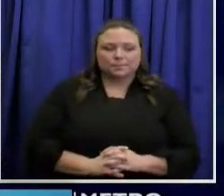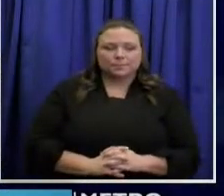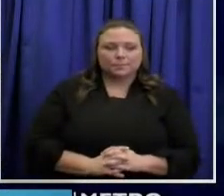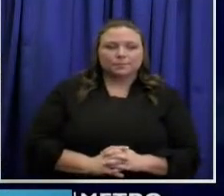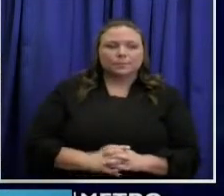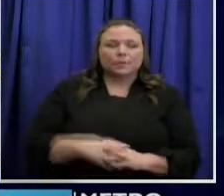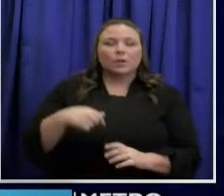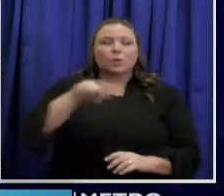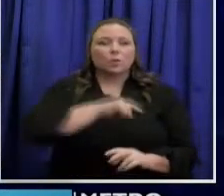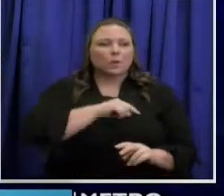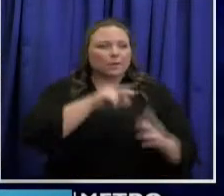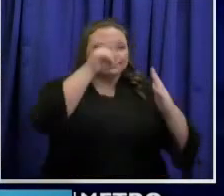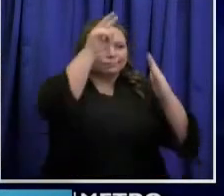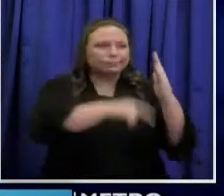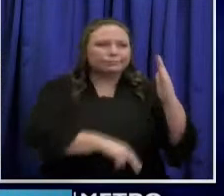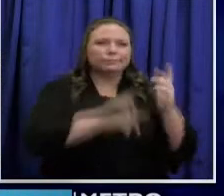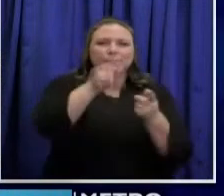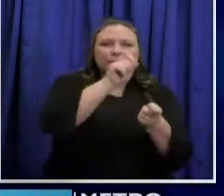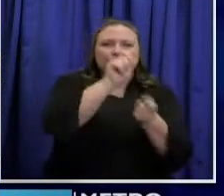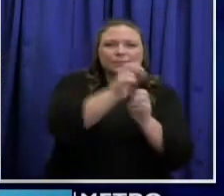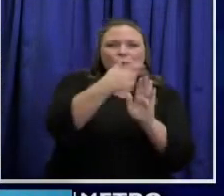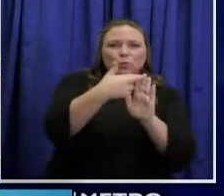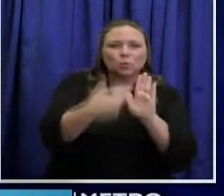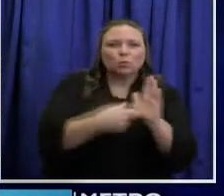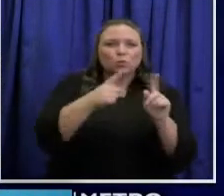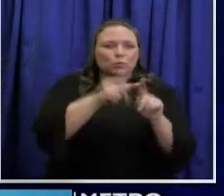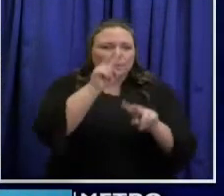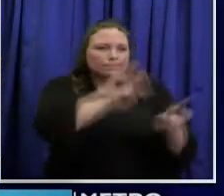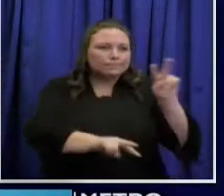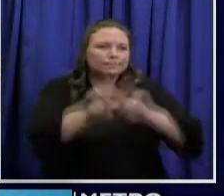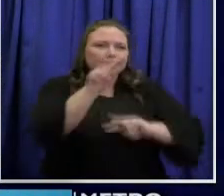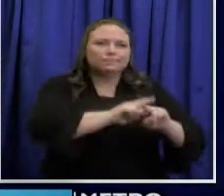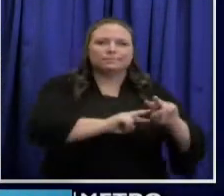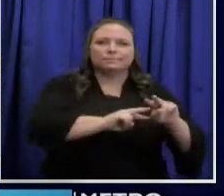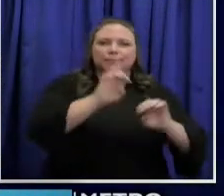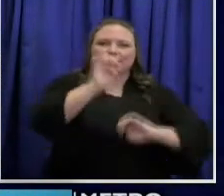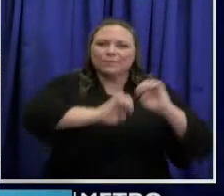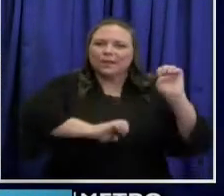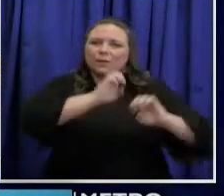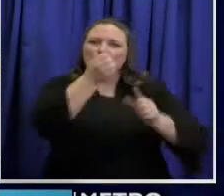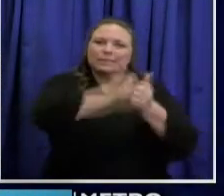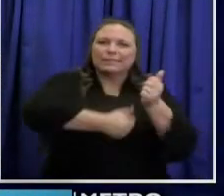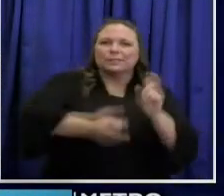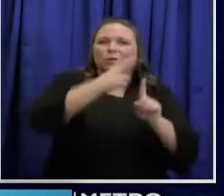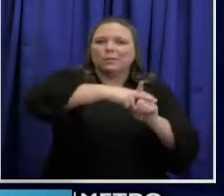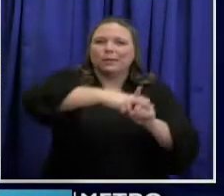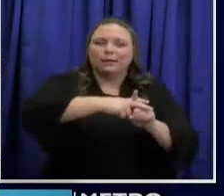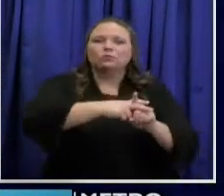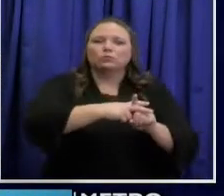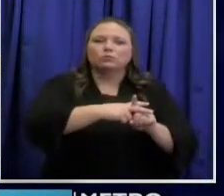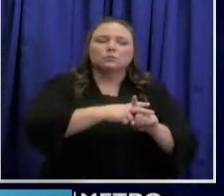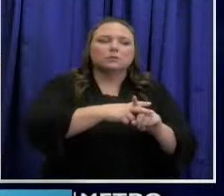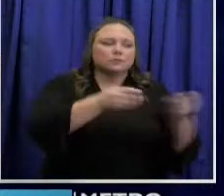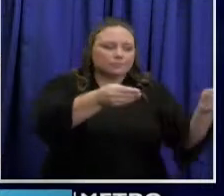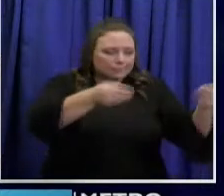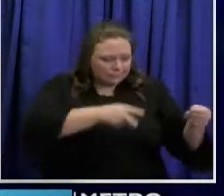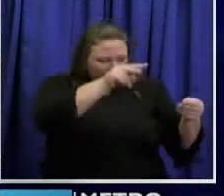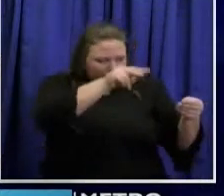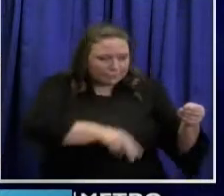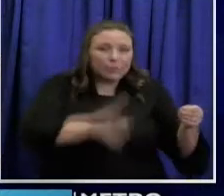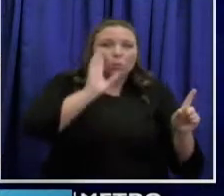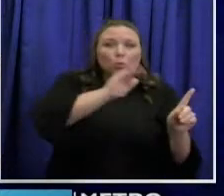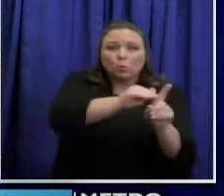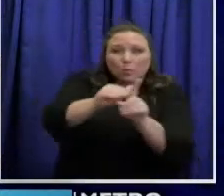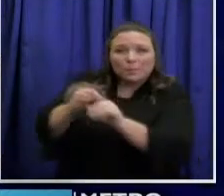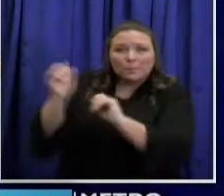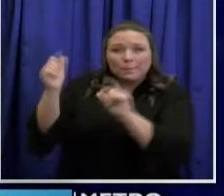We look at certain criteria to evaluate each of the applications that are submitted. And I'd like to remind